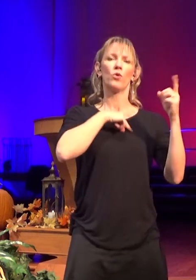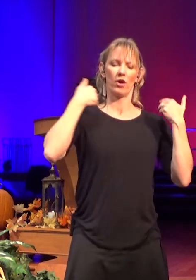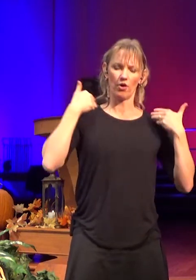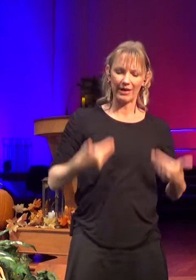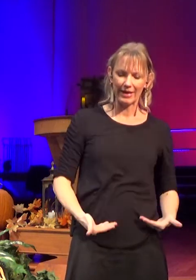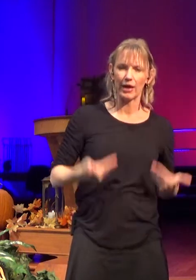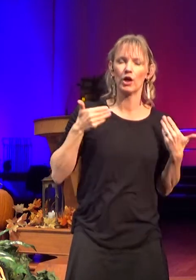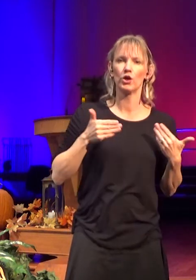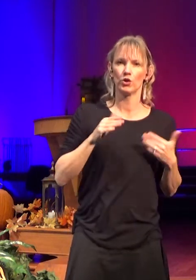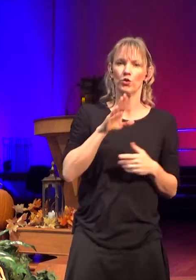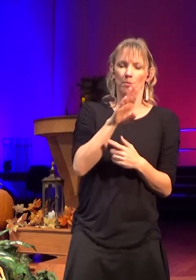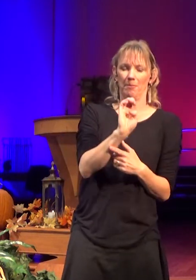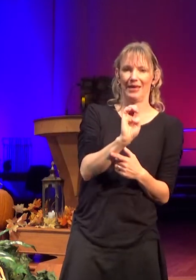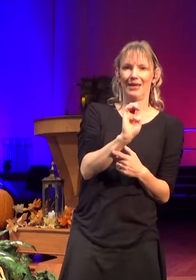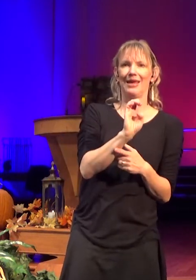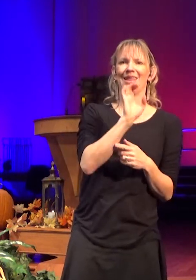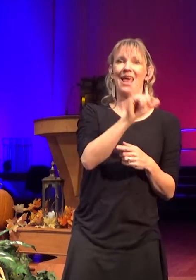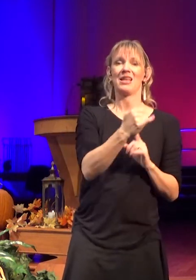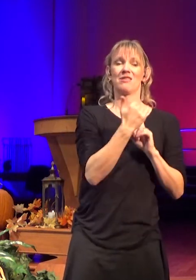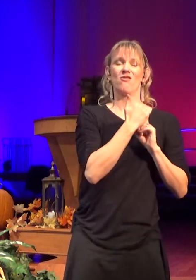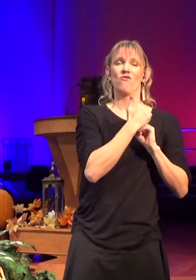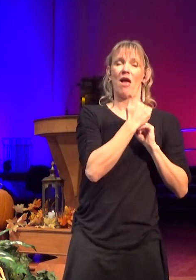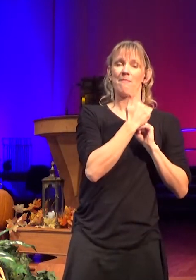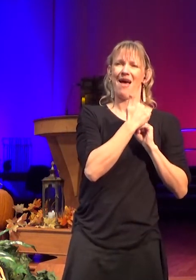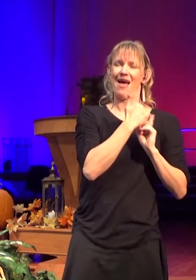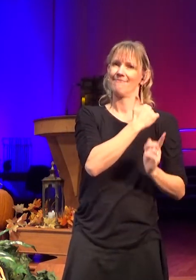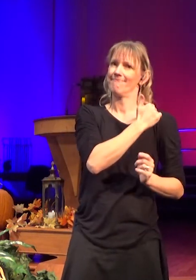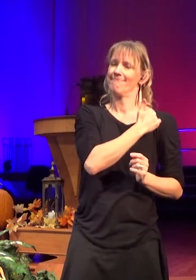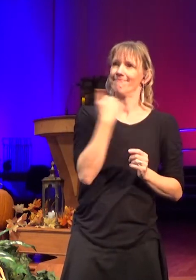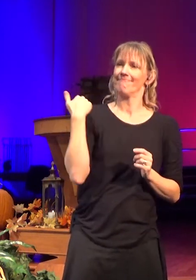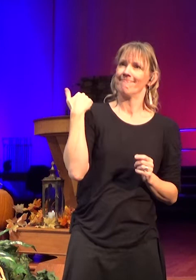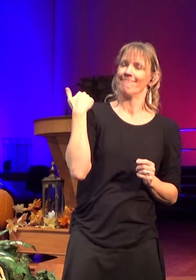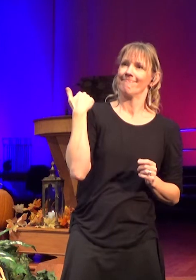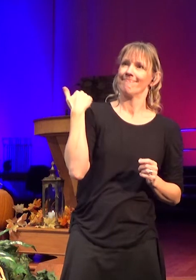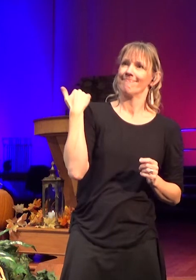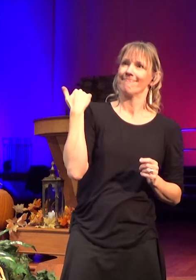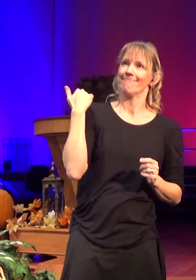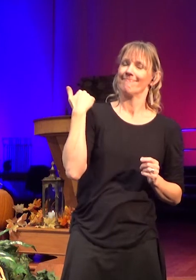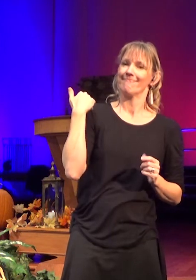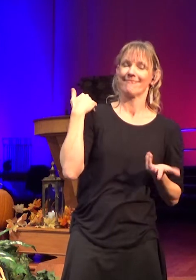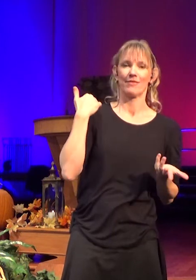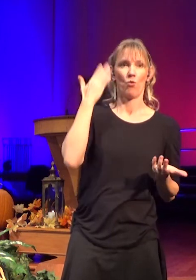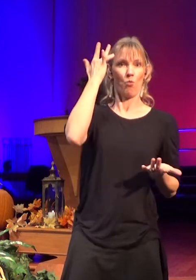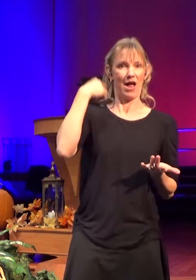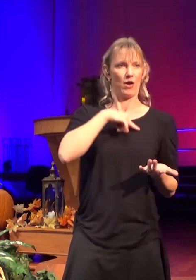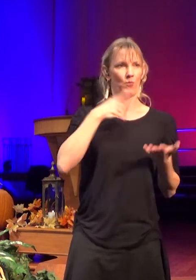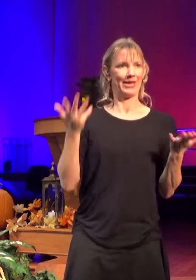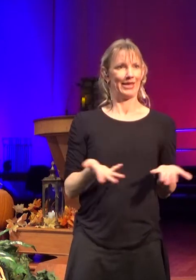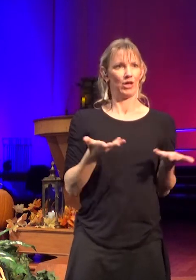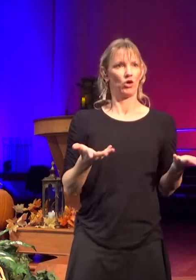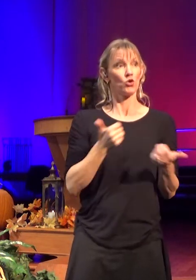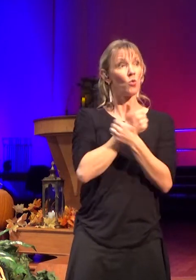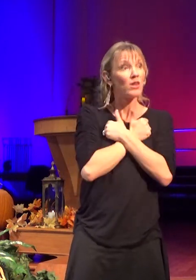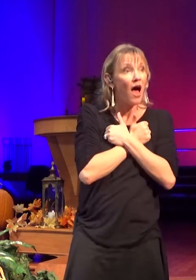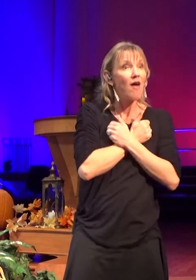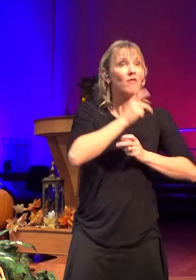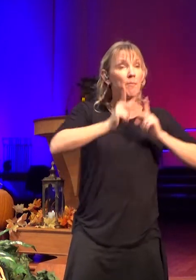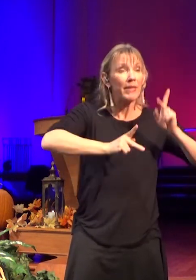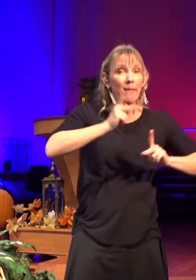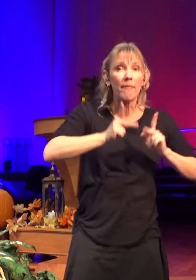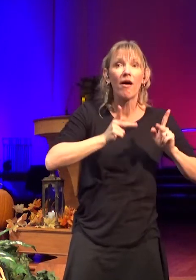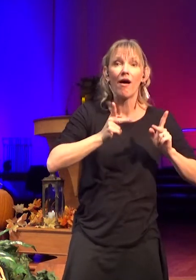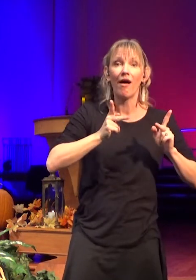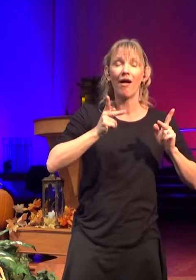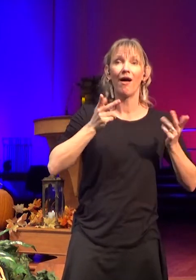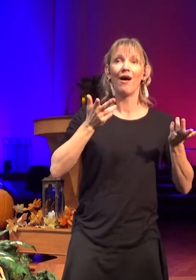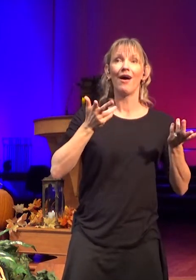aspiration, with who we're here to be. It's a constant reminder, revealing to us why we're here,